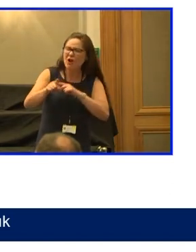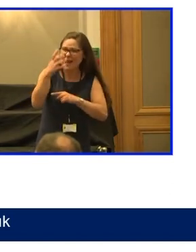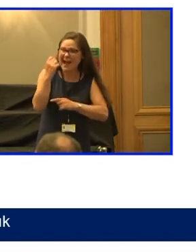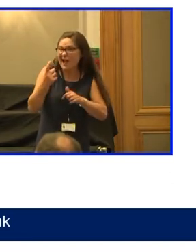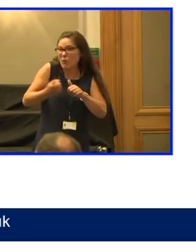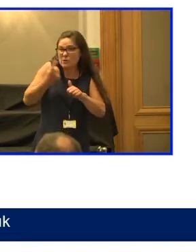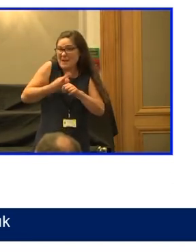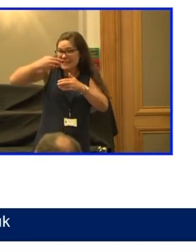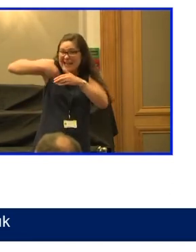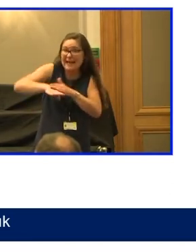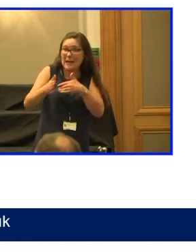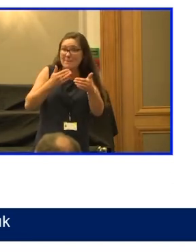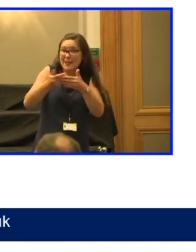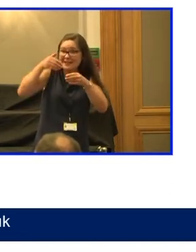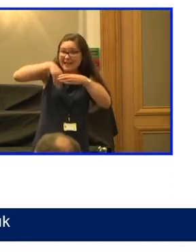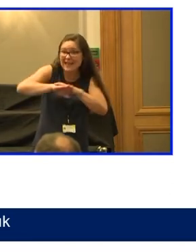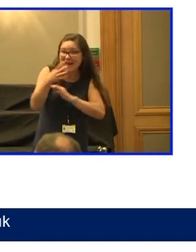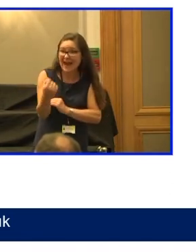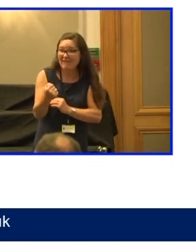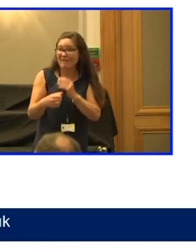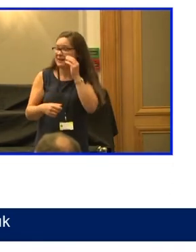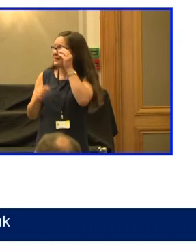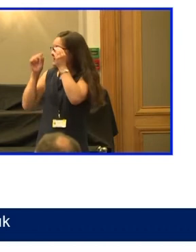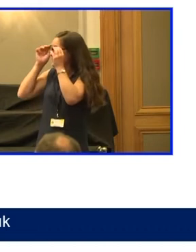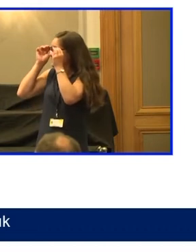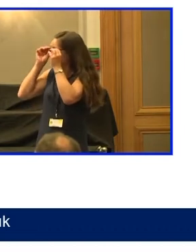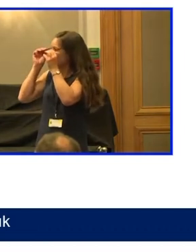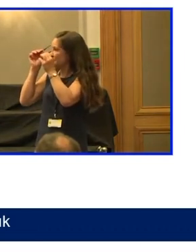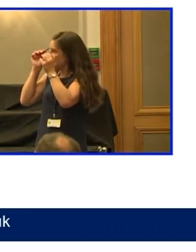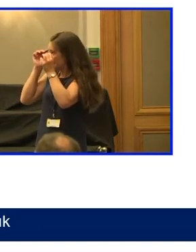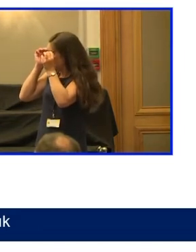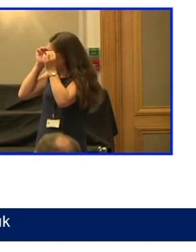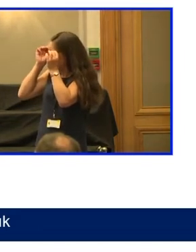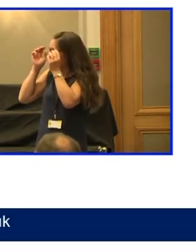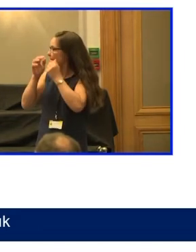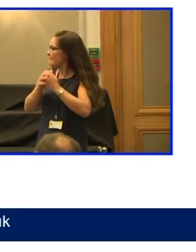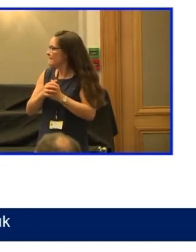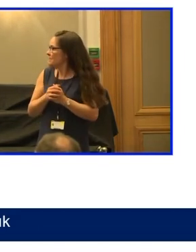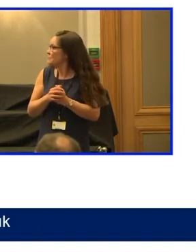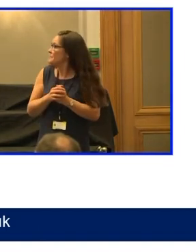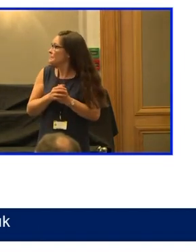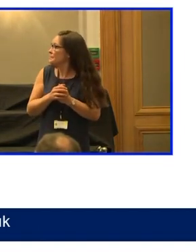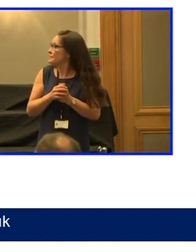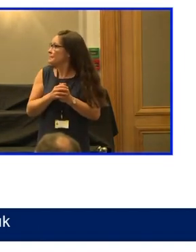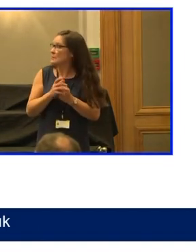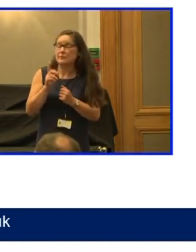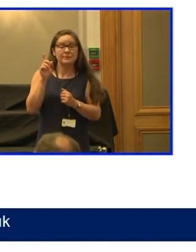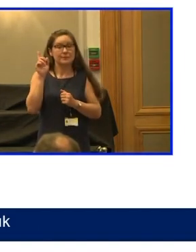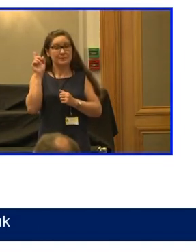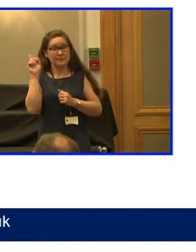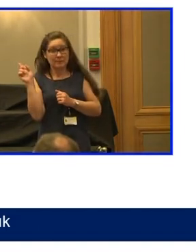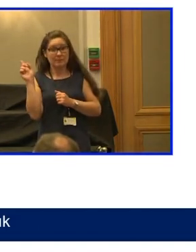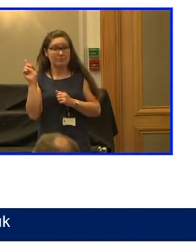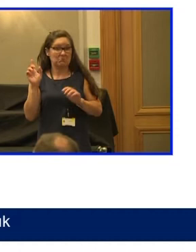Why not? It's free. I'm an Indian. I love a good, you know, cost-effective solution. So, yeah. So there we go. In that respect, that's